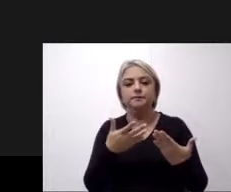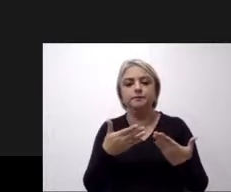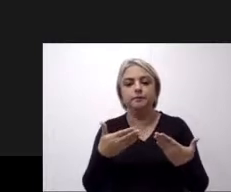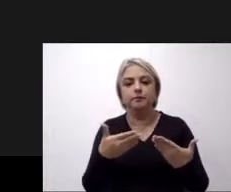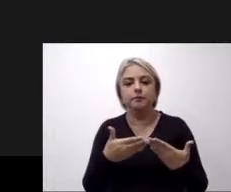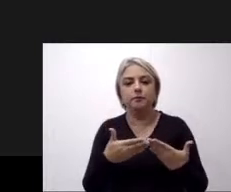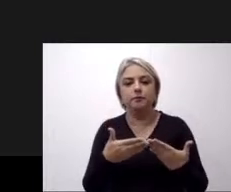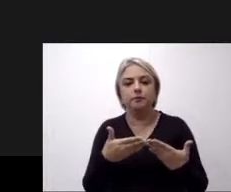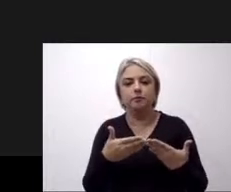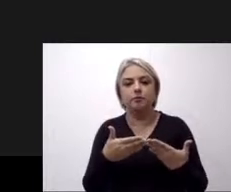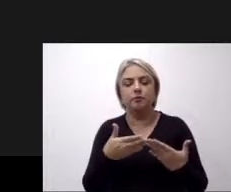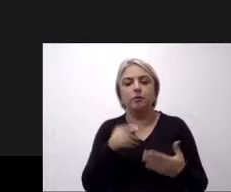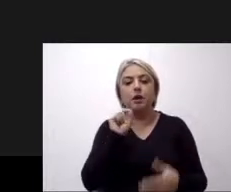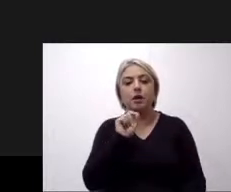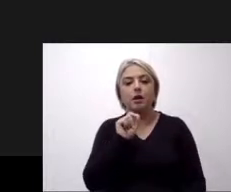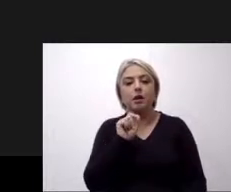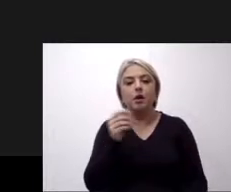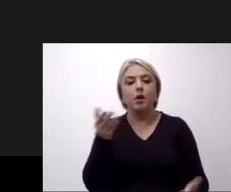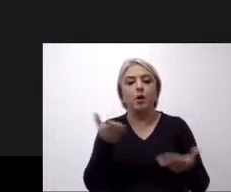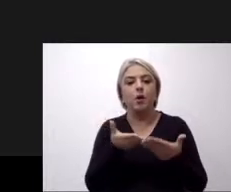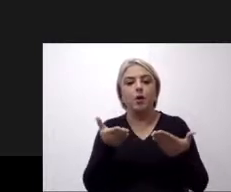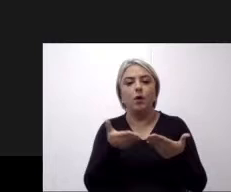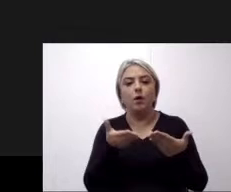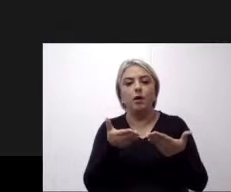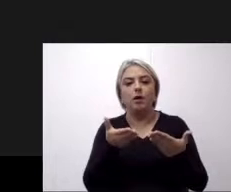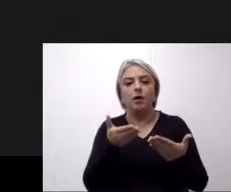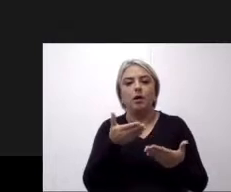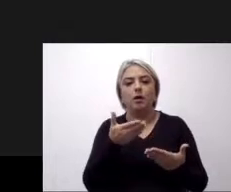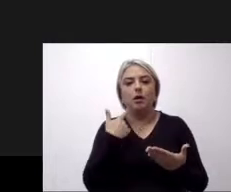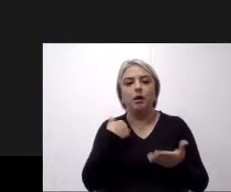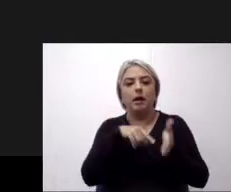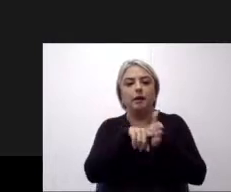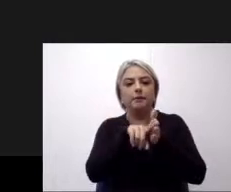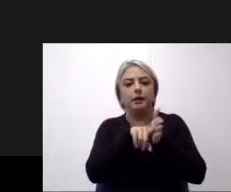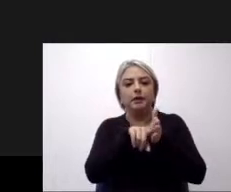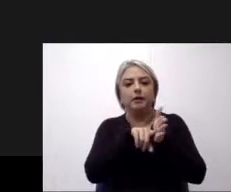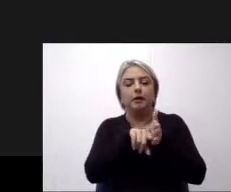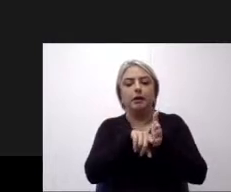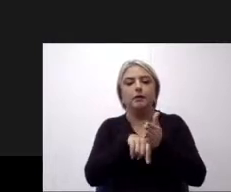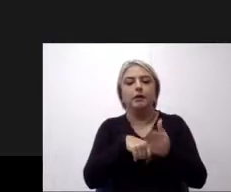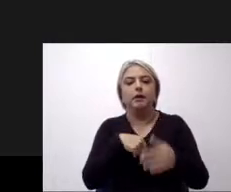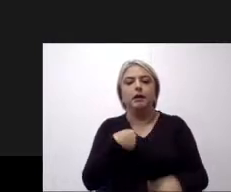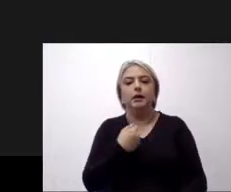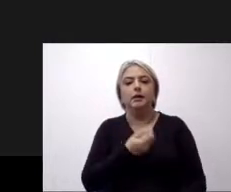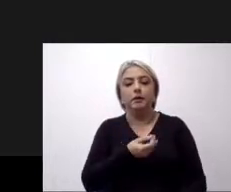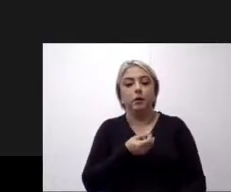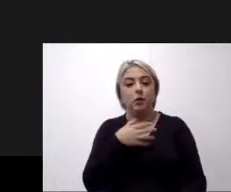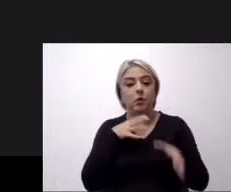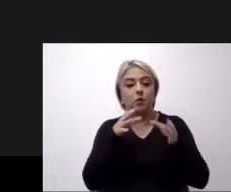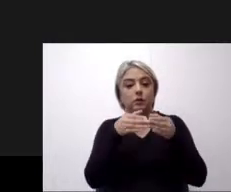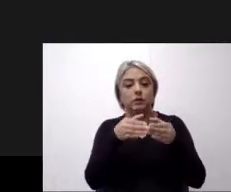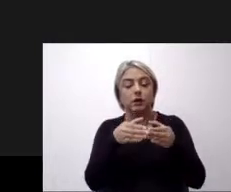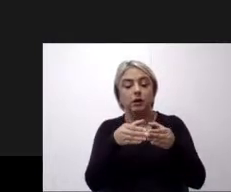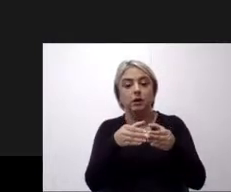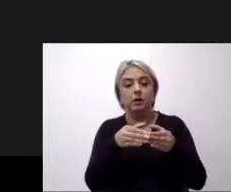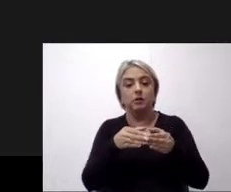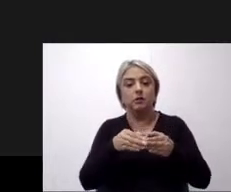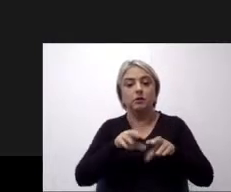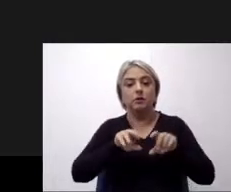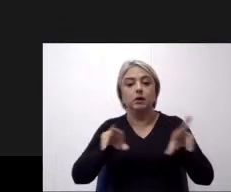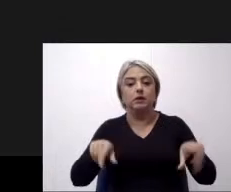Nowadays, implementation research is at the heart of various works that adopt a